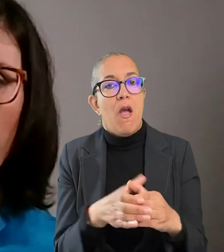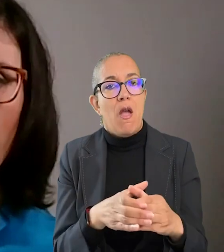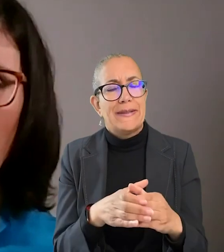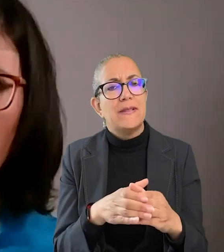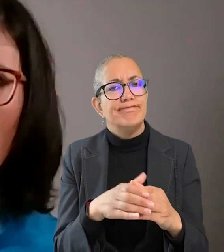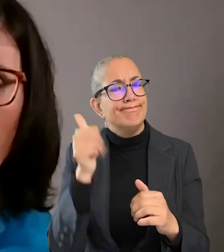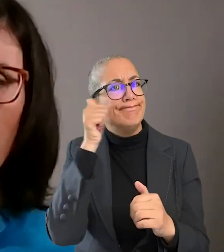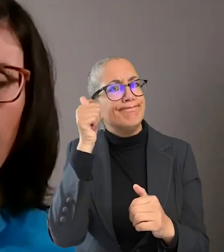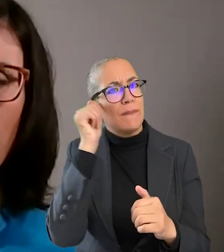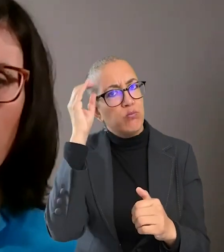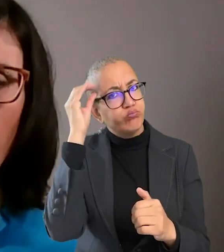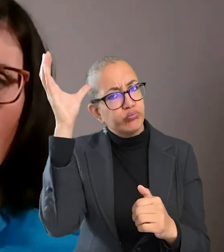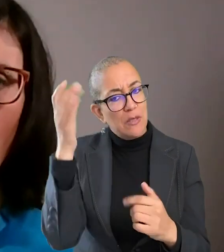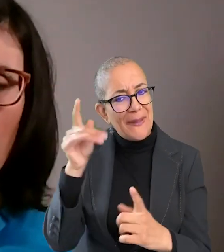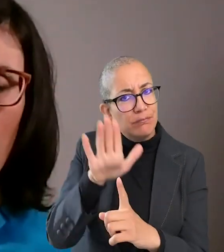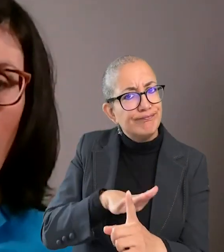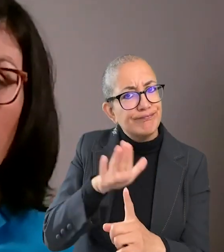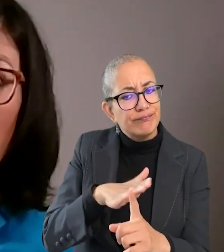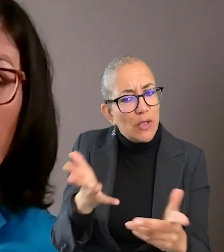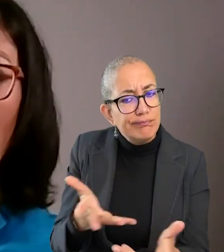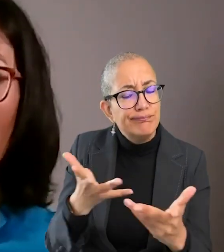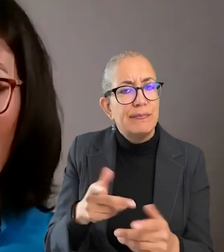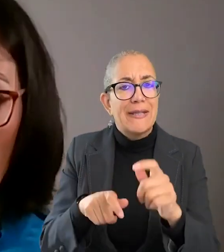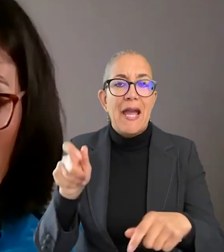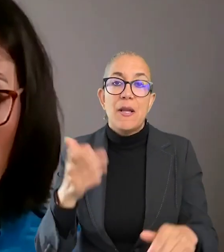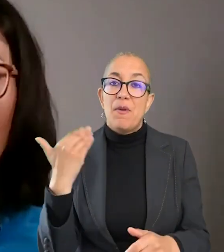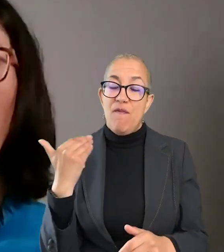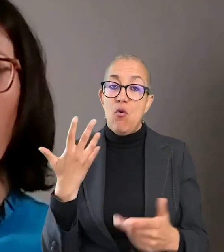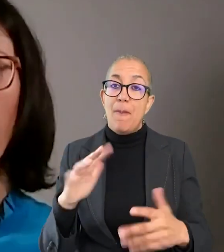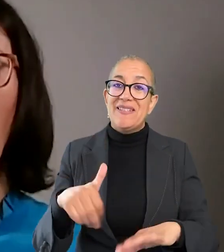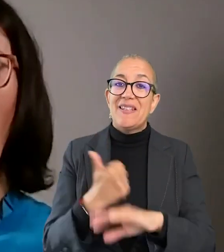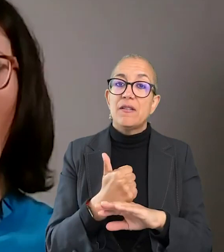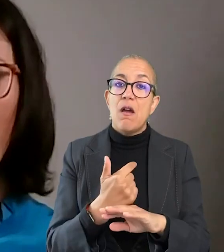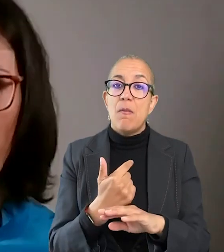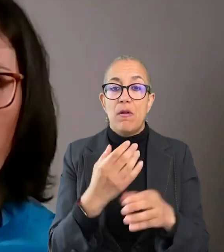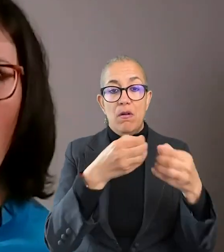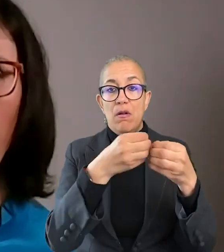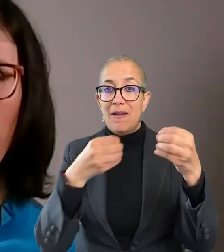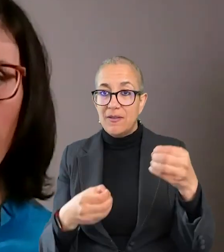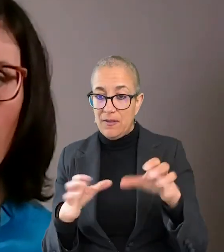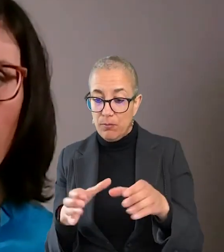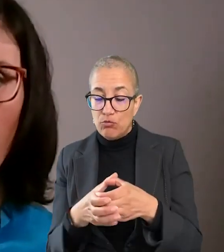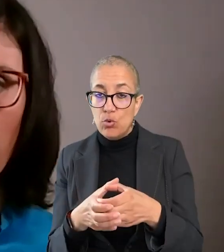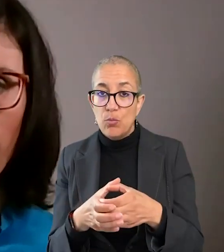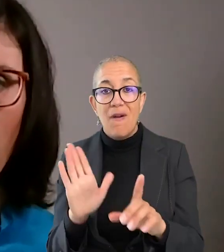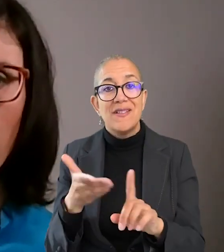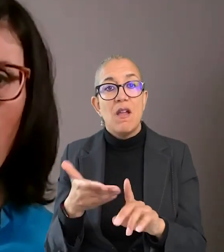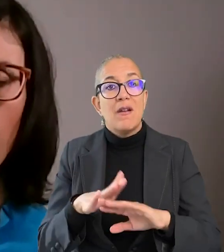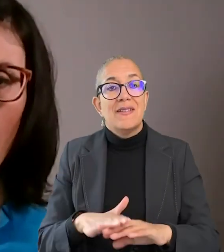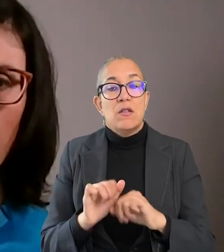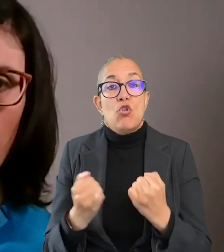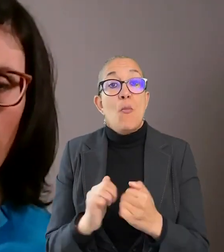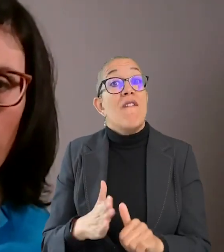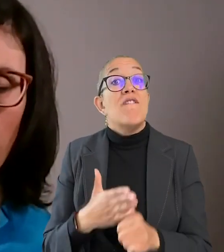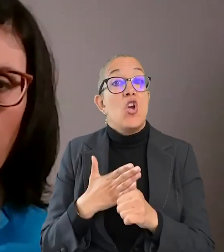know what they're doing and have nurtured candidates before. And I set up a subgroup of the target seat group of these